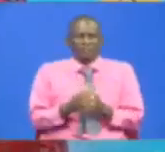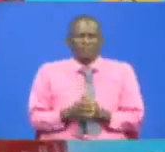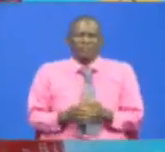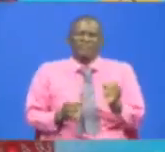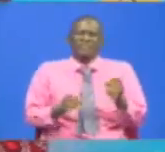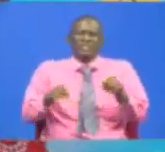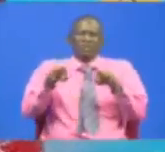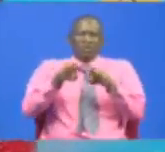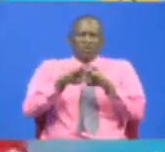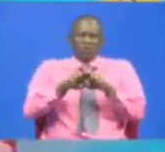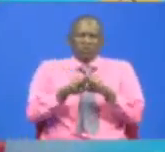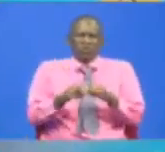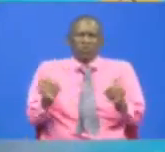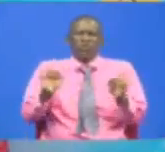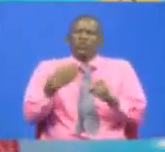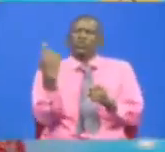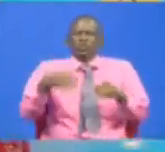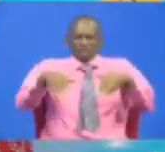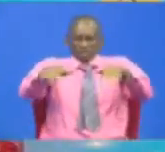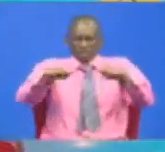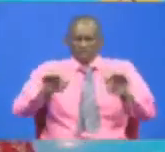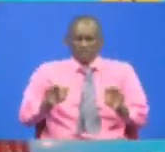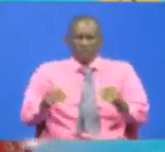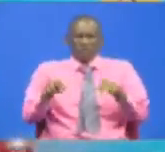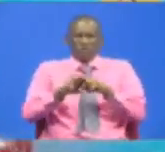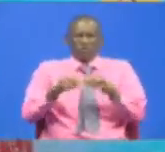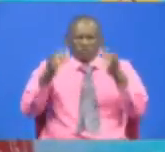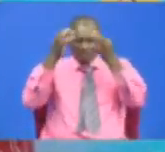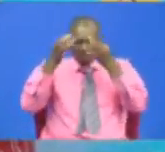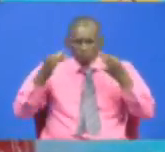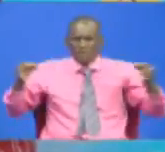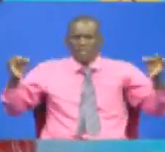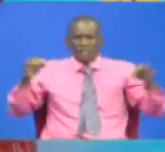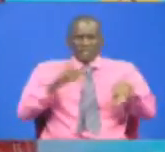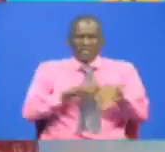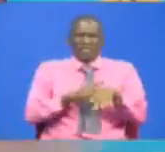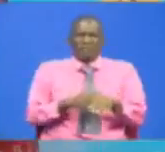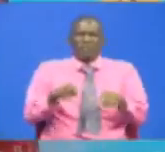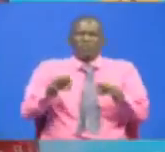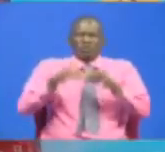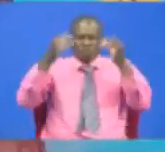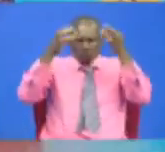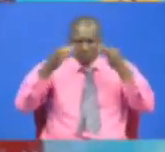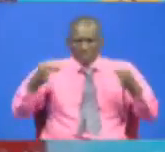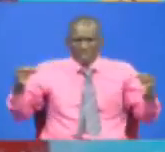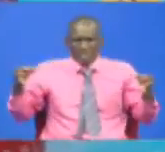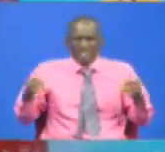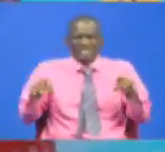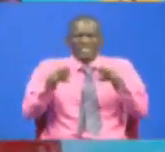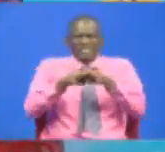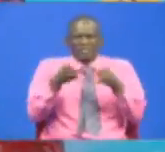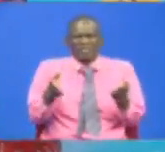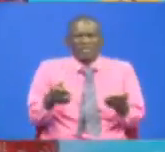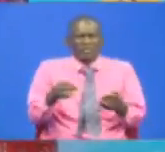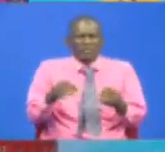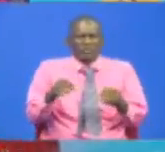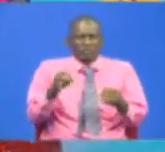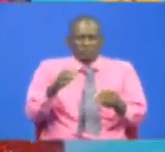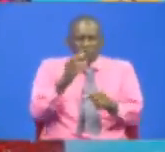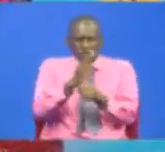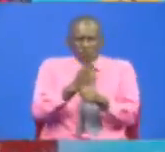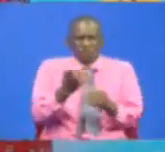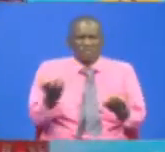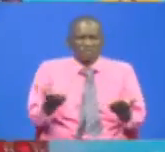even not just the funerals, even weddings. Even weddings. The same thing applies.